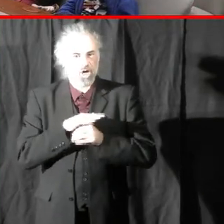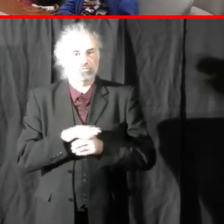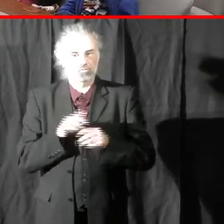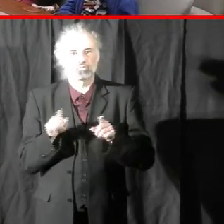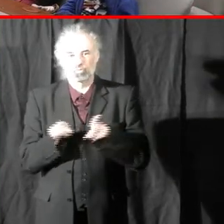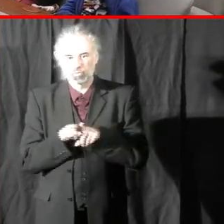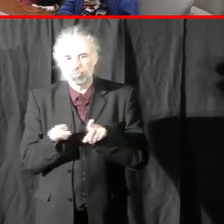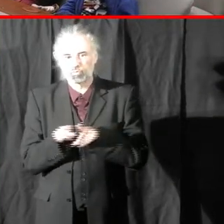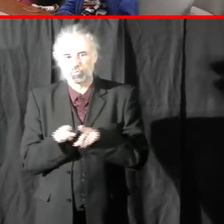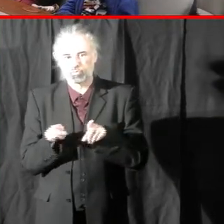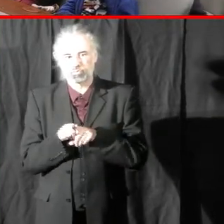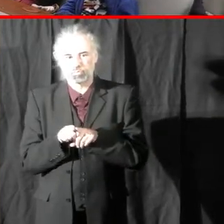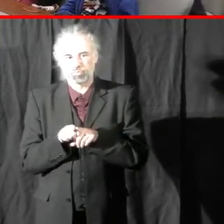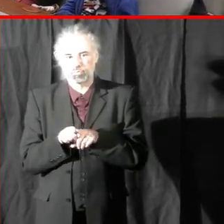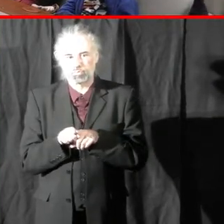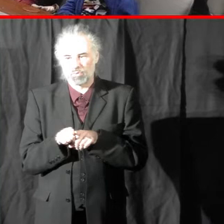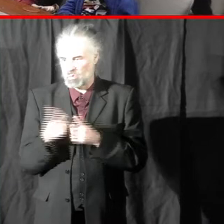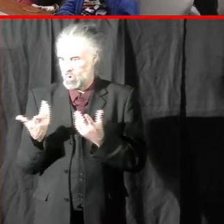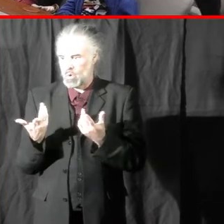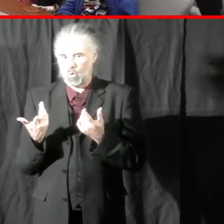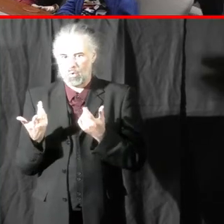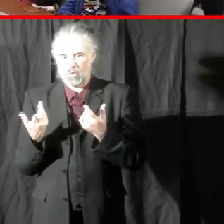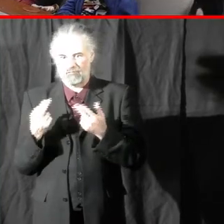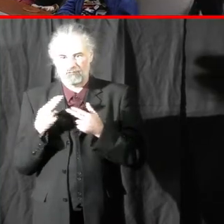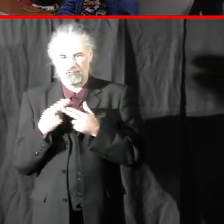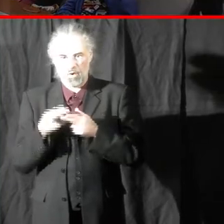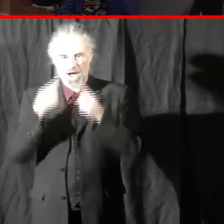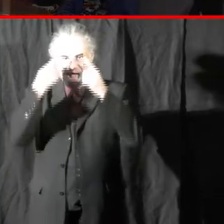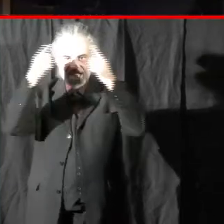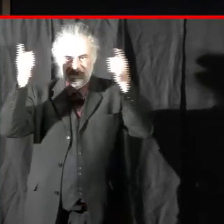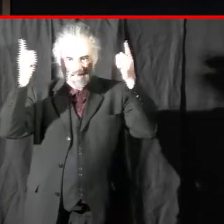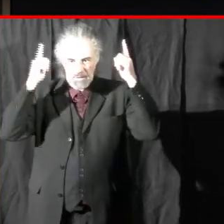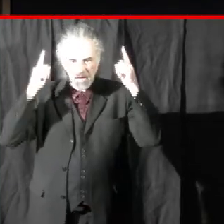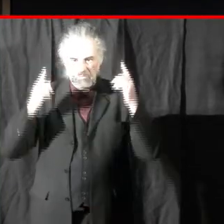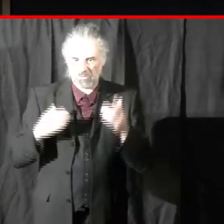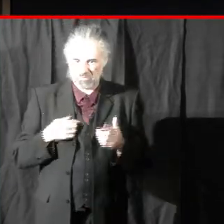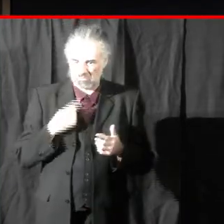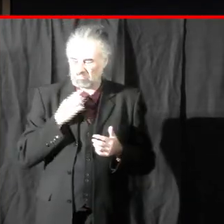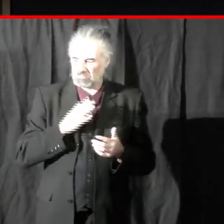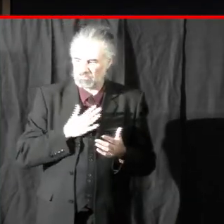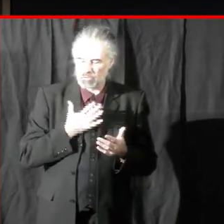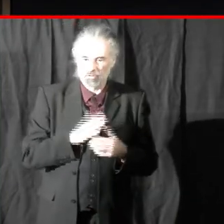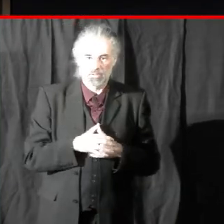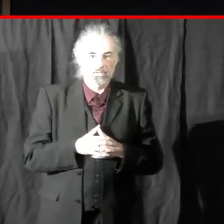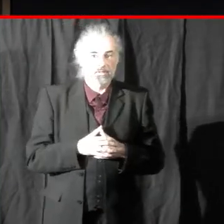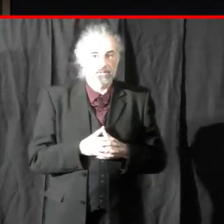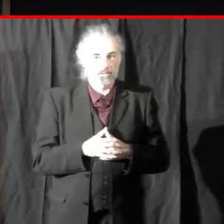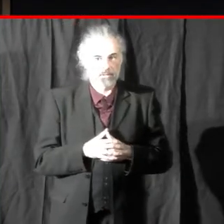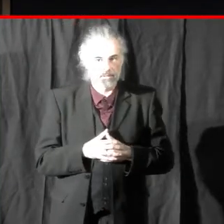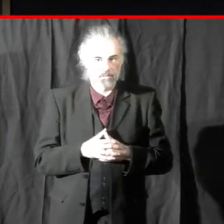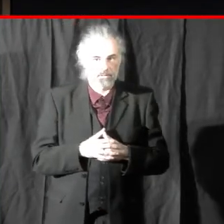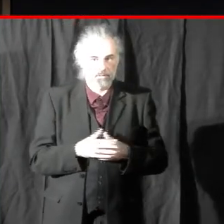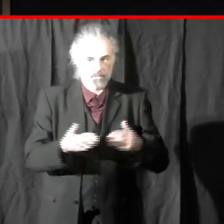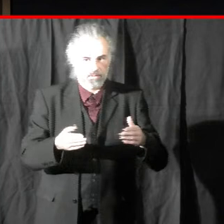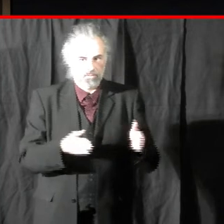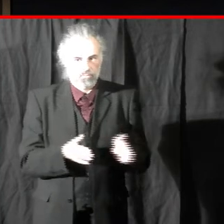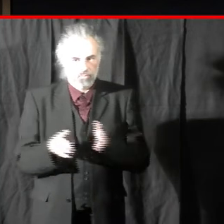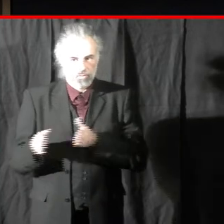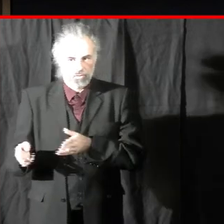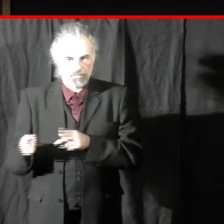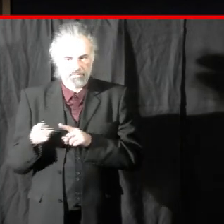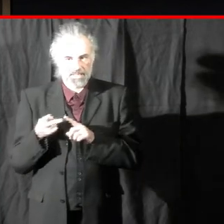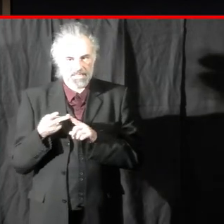nowadays in academics particularly is quite remarkable. We've got to move now to our second scene.